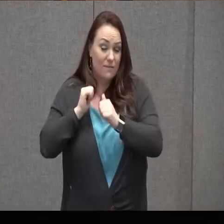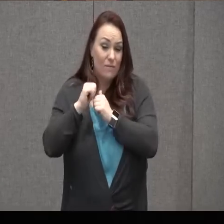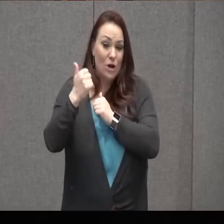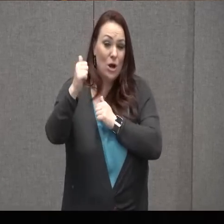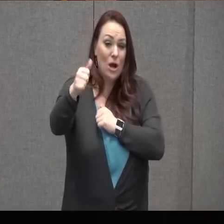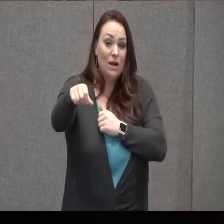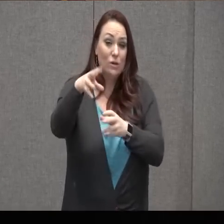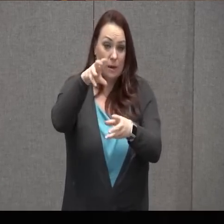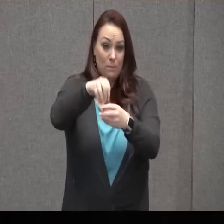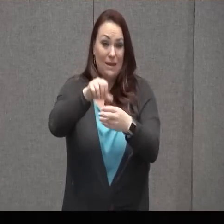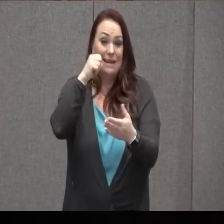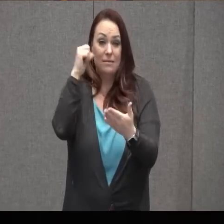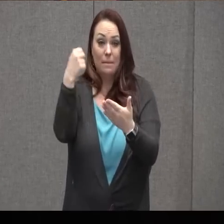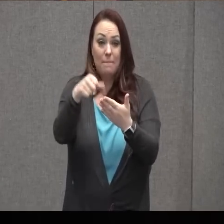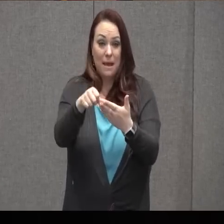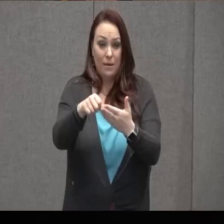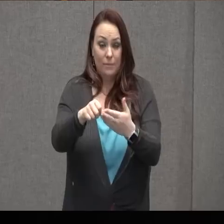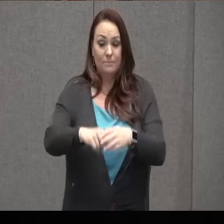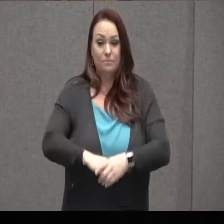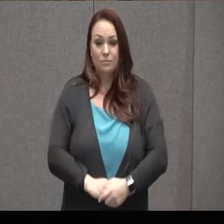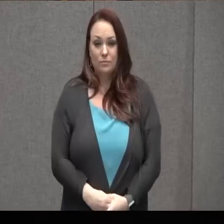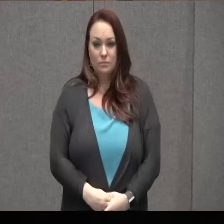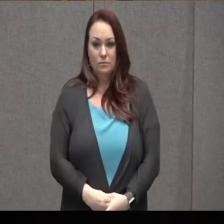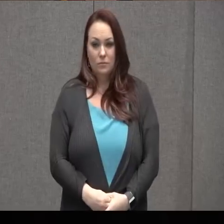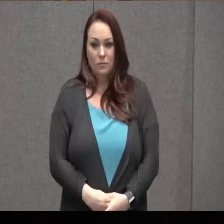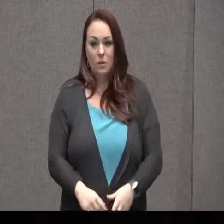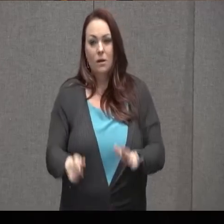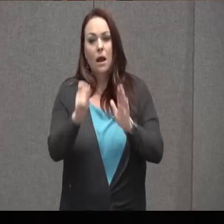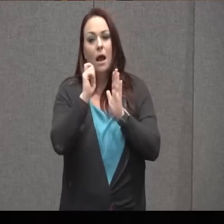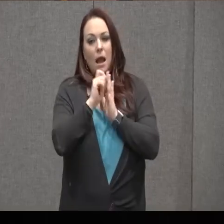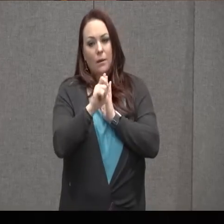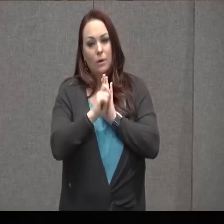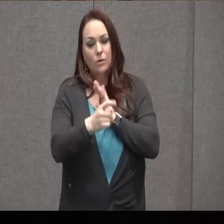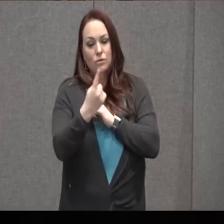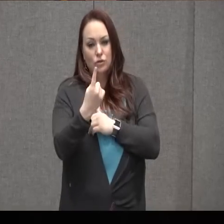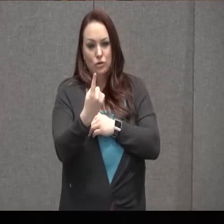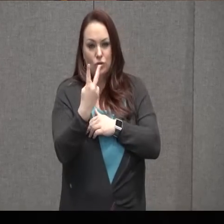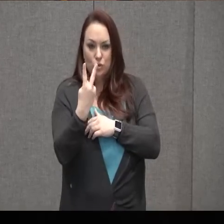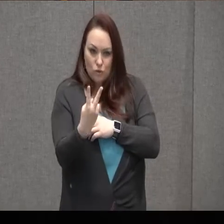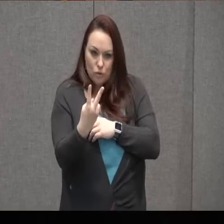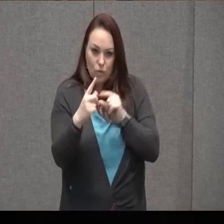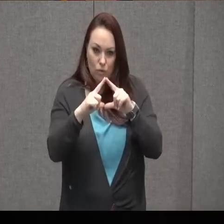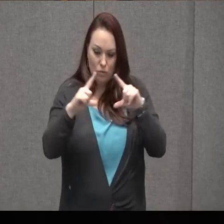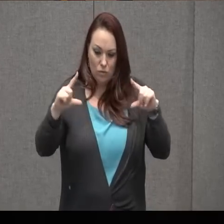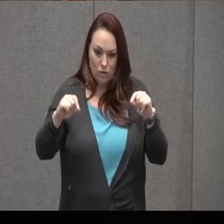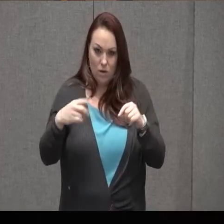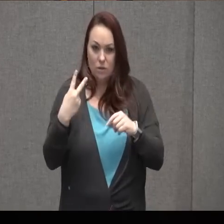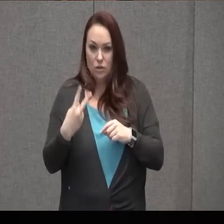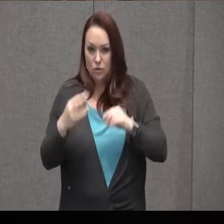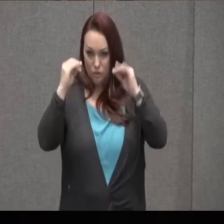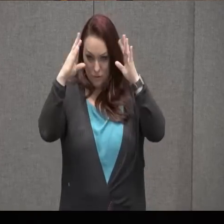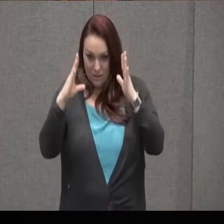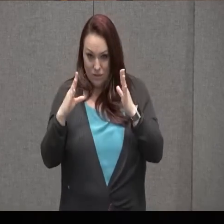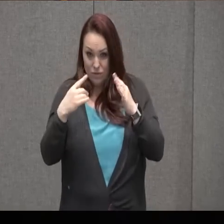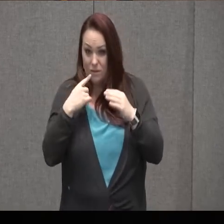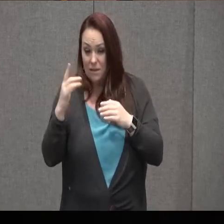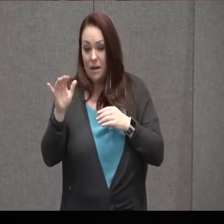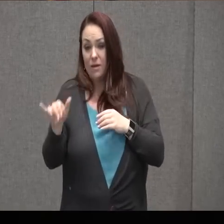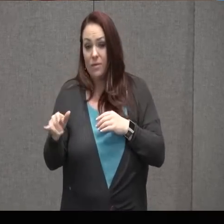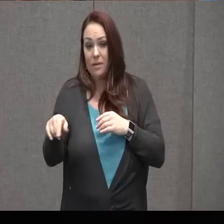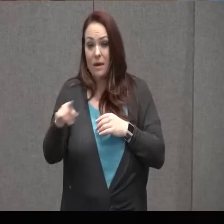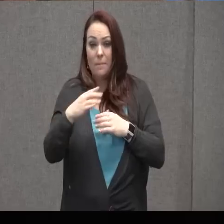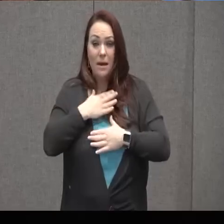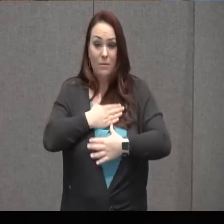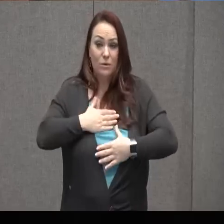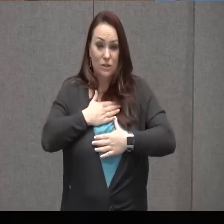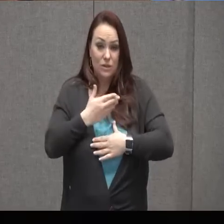mail. I wrote two cards to two teachers that tell them I appreciate them. This